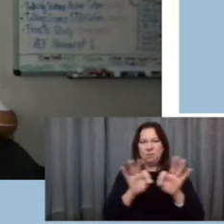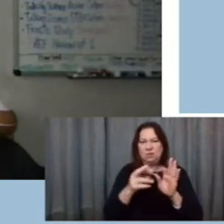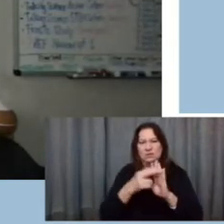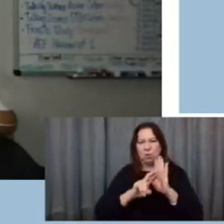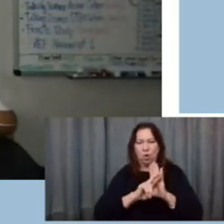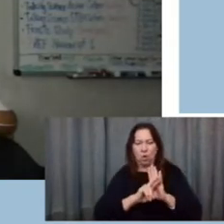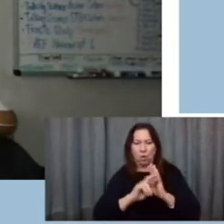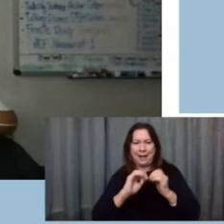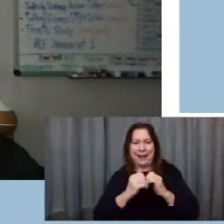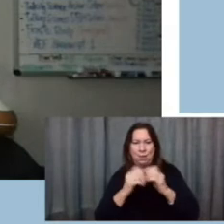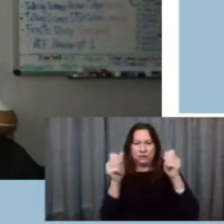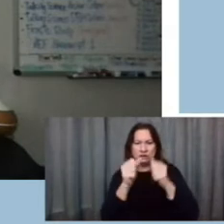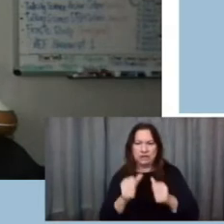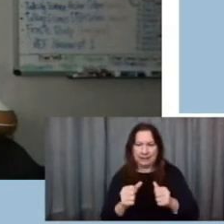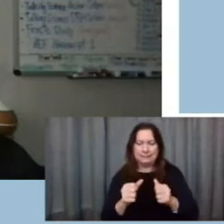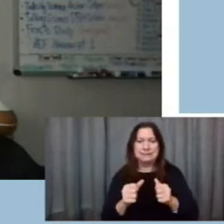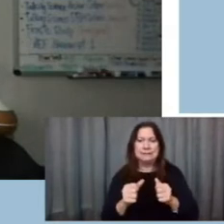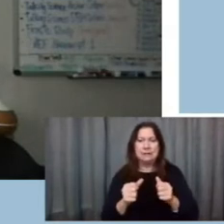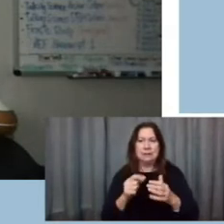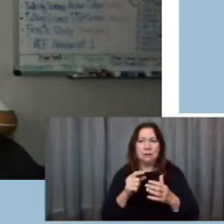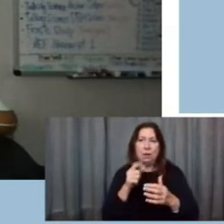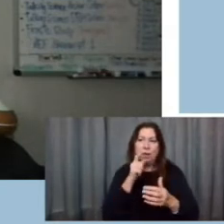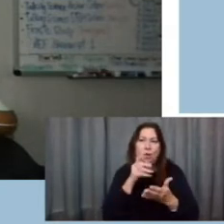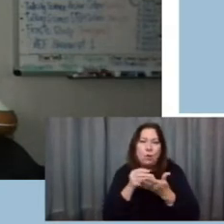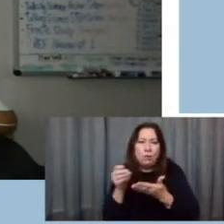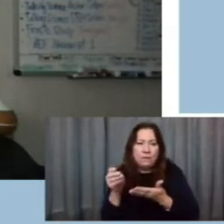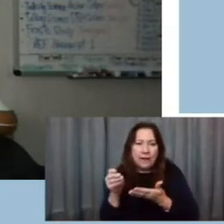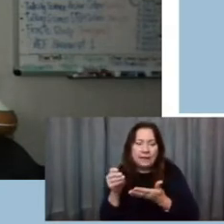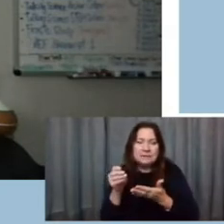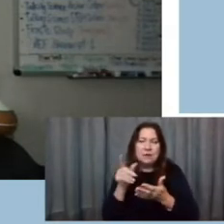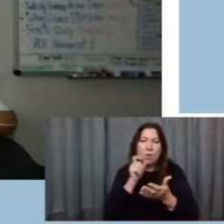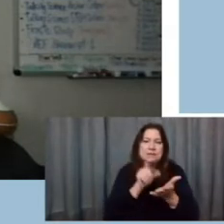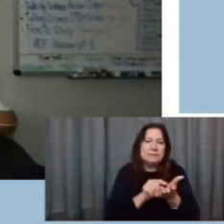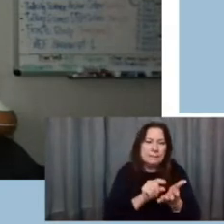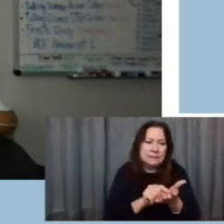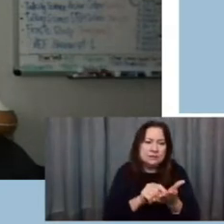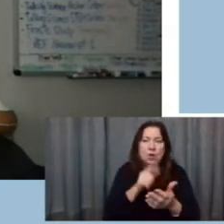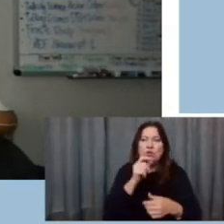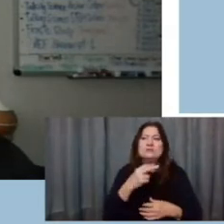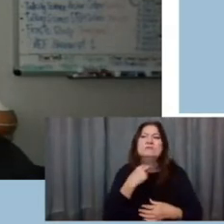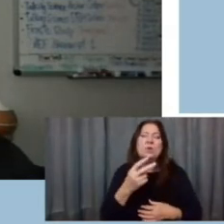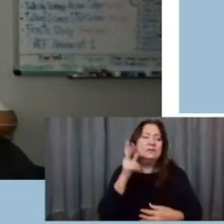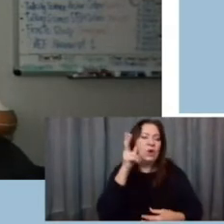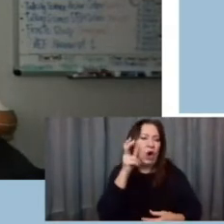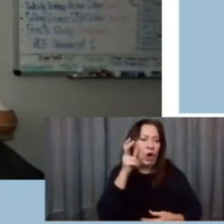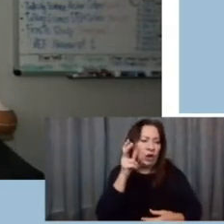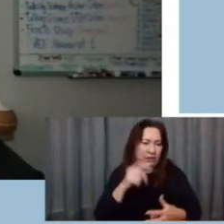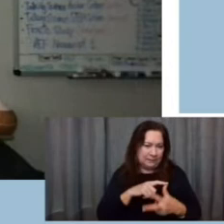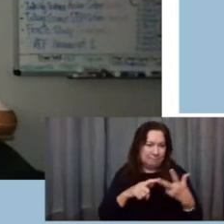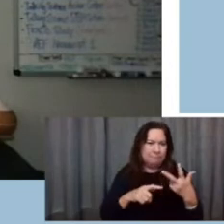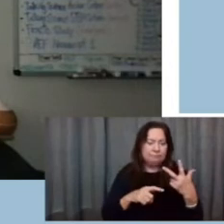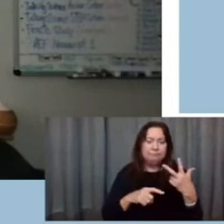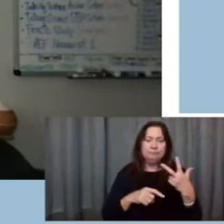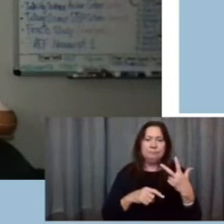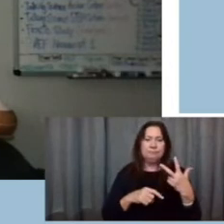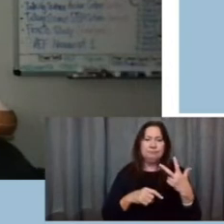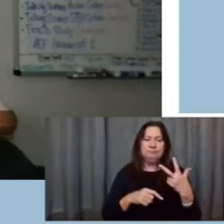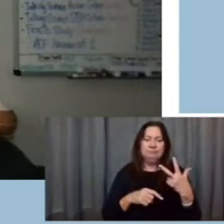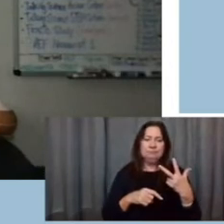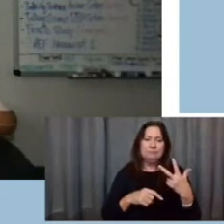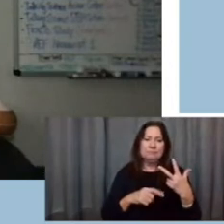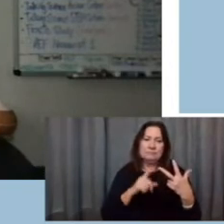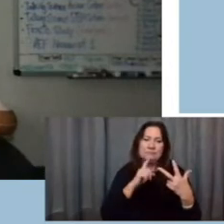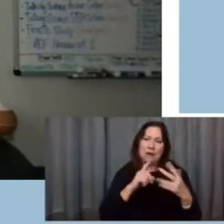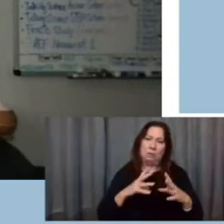it shapes what gets funded and what gets published and whose voices get heard. So I take those